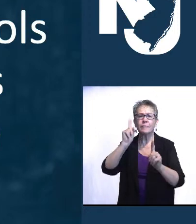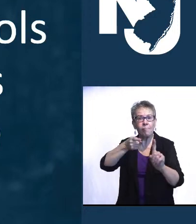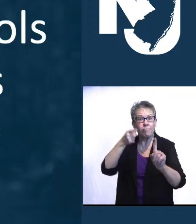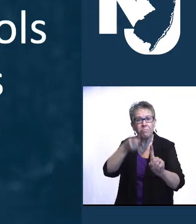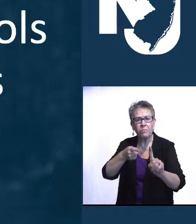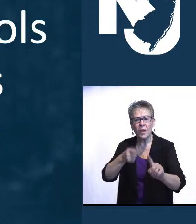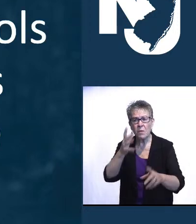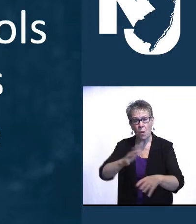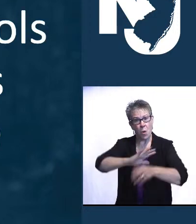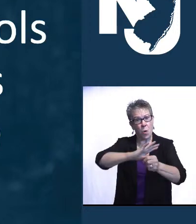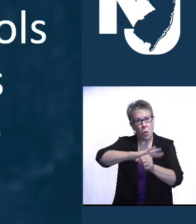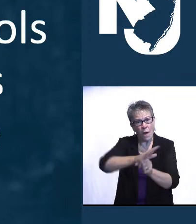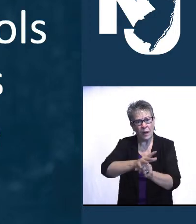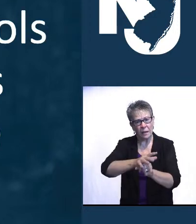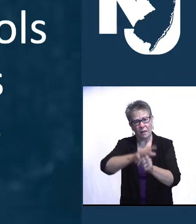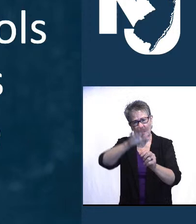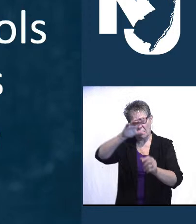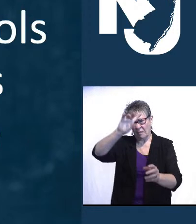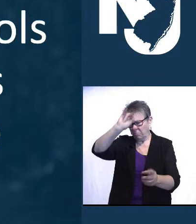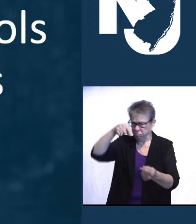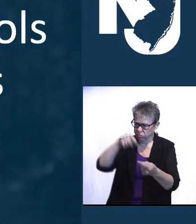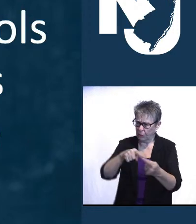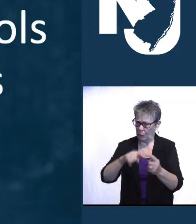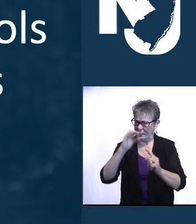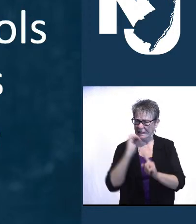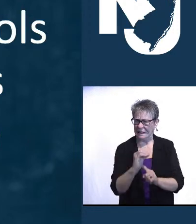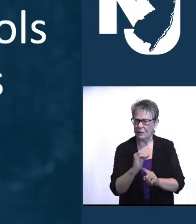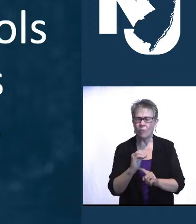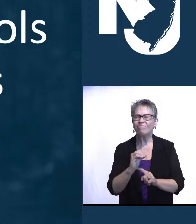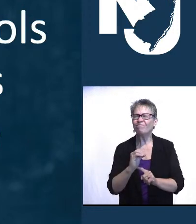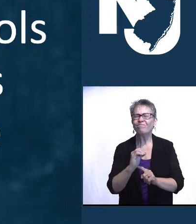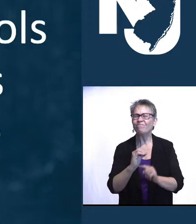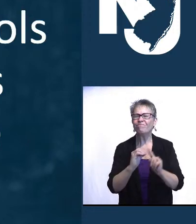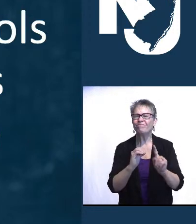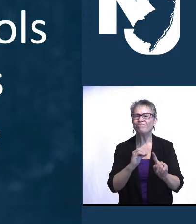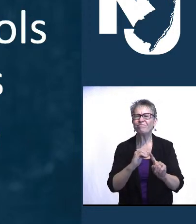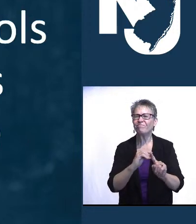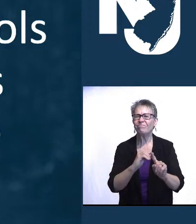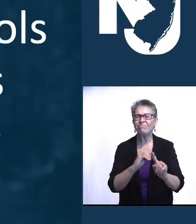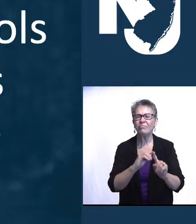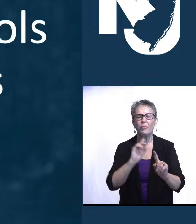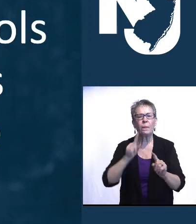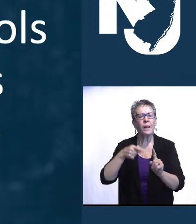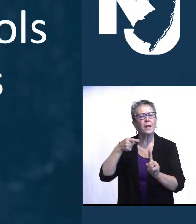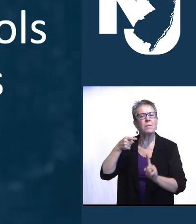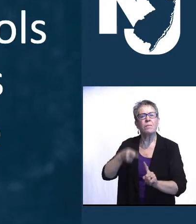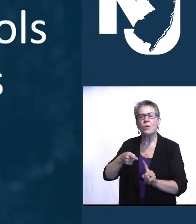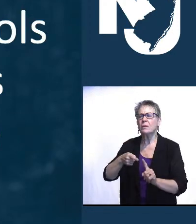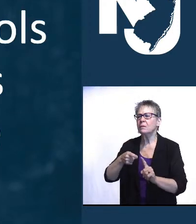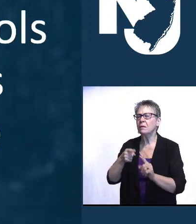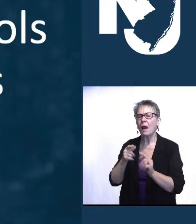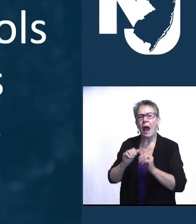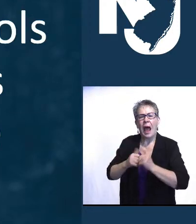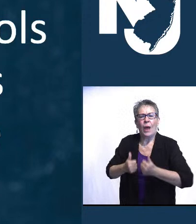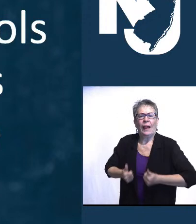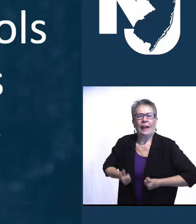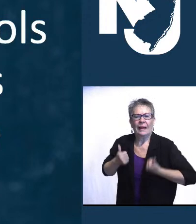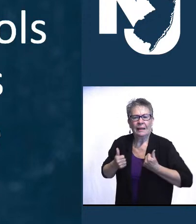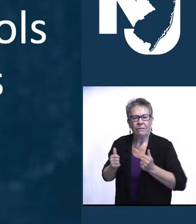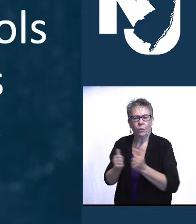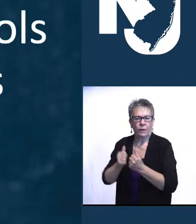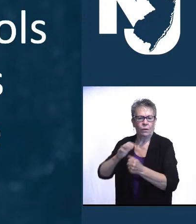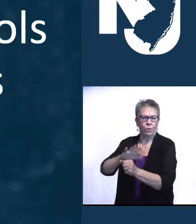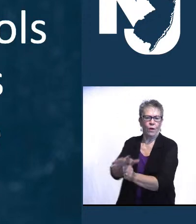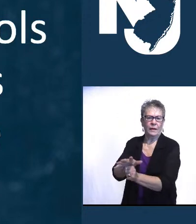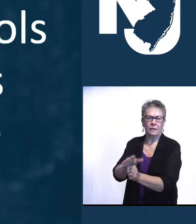we are optimistic that given the decreased severity of this new variant and the continued increase in vaccinations, that we are finally nearing